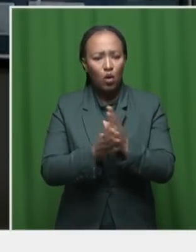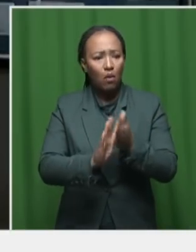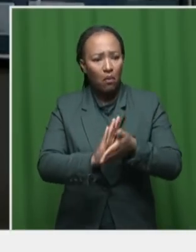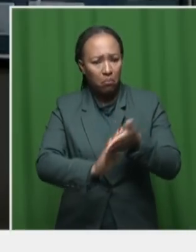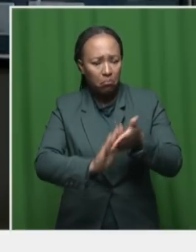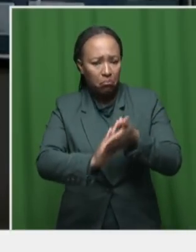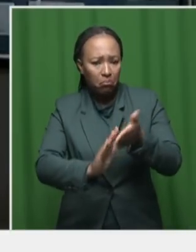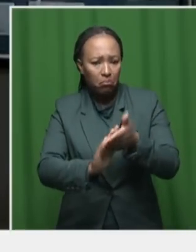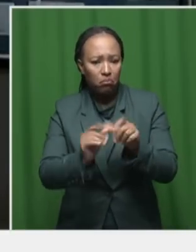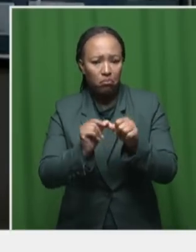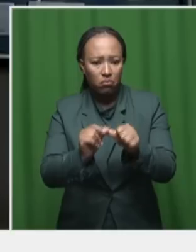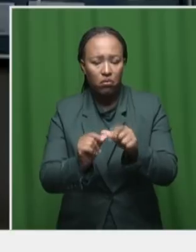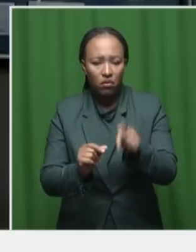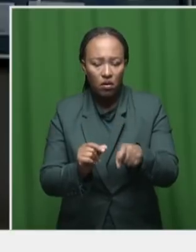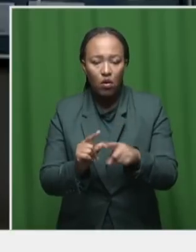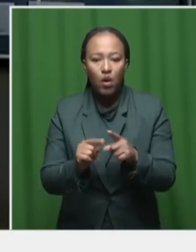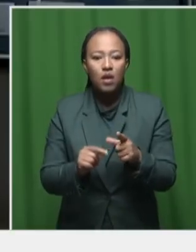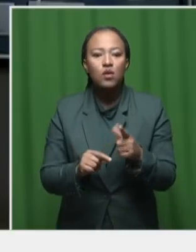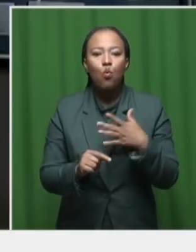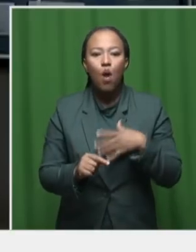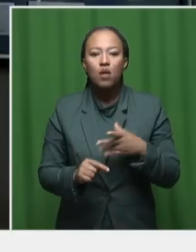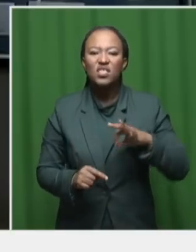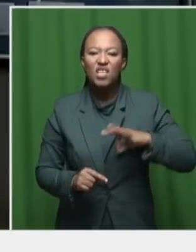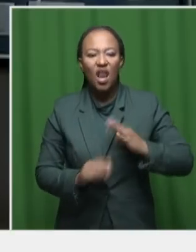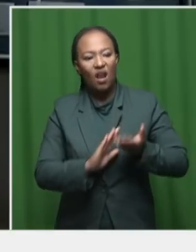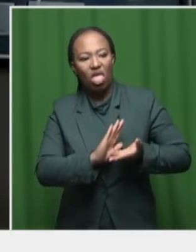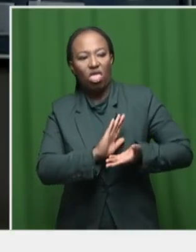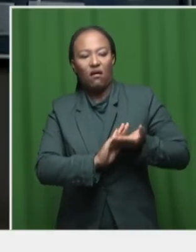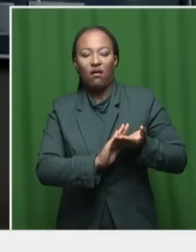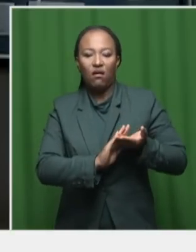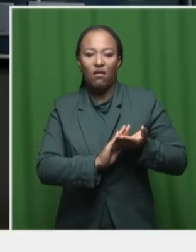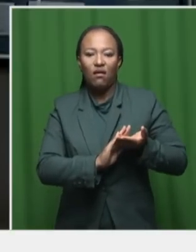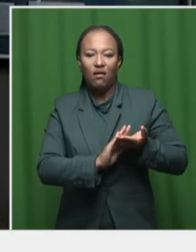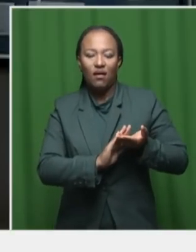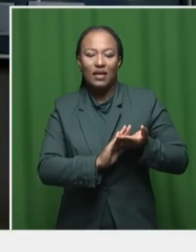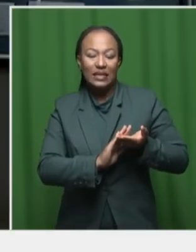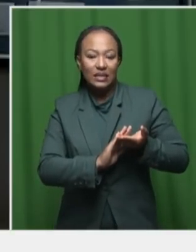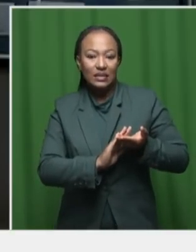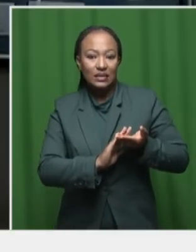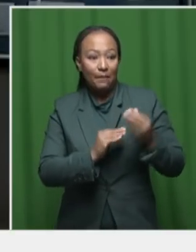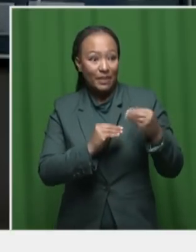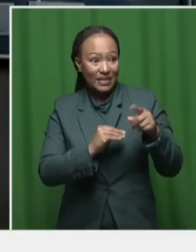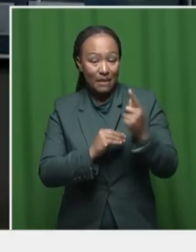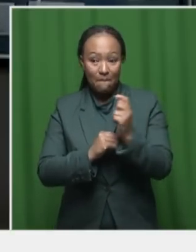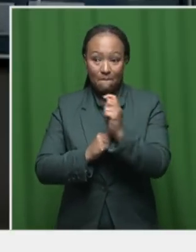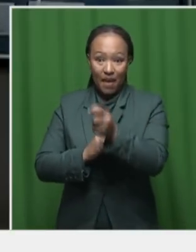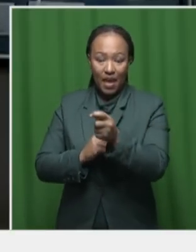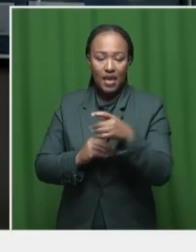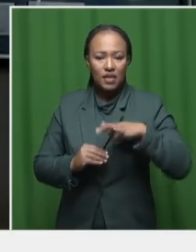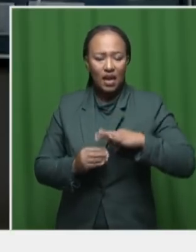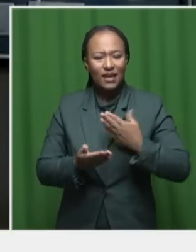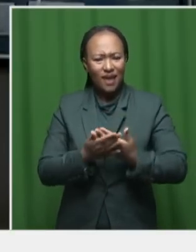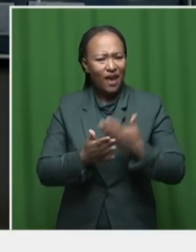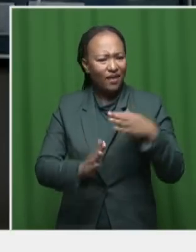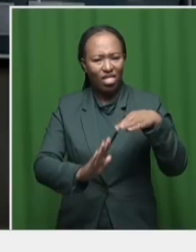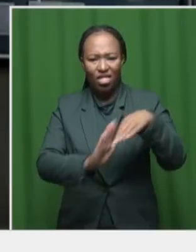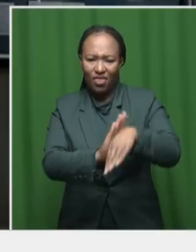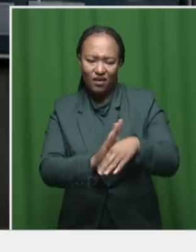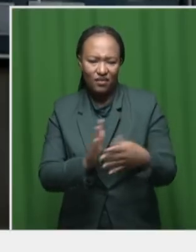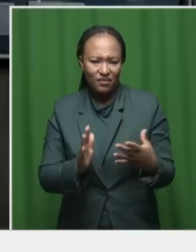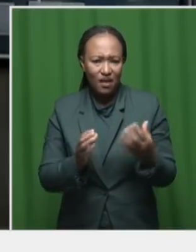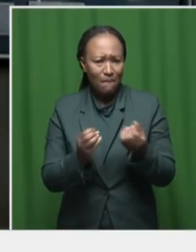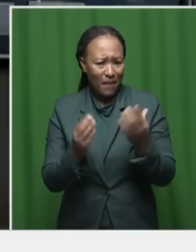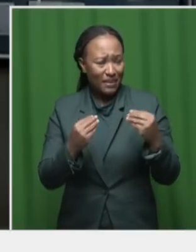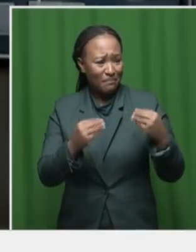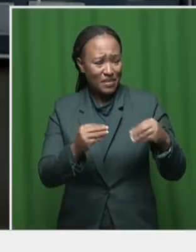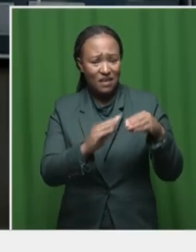If you demand excessive wage increases, for example, that business that's paying your salary may go under. And we've seen many businesses